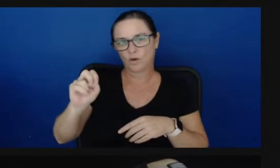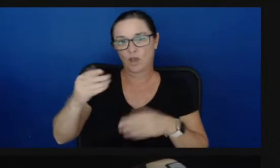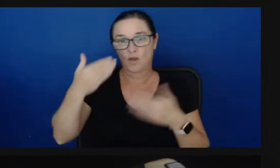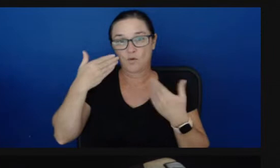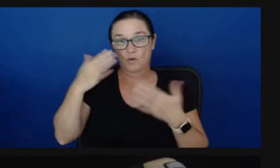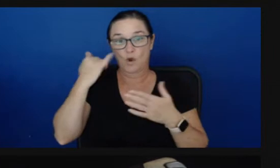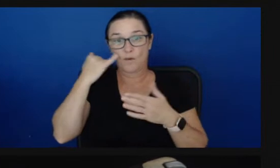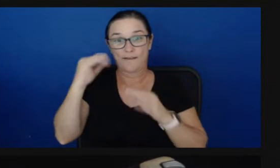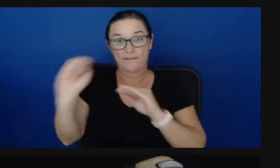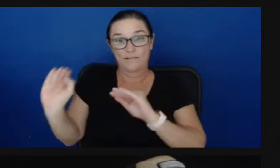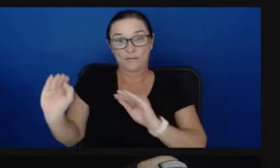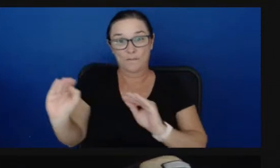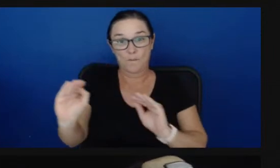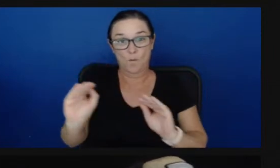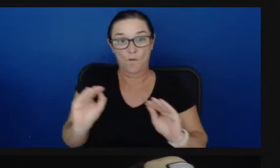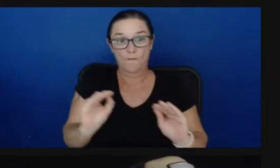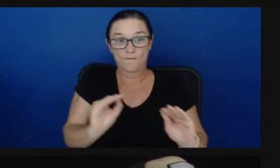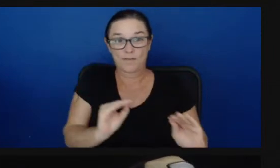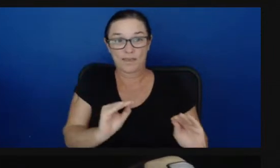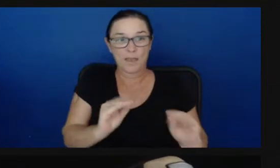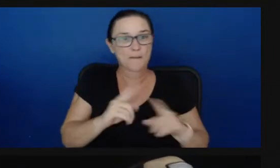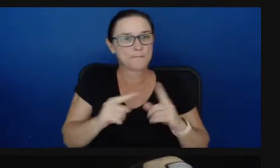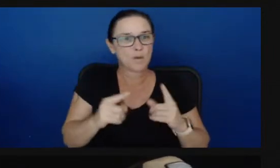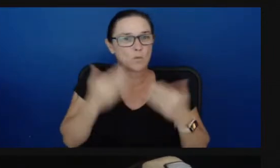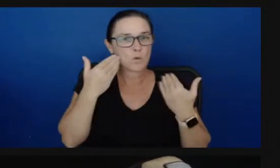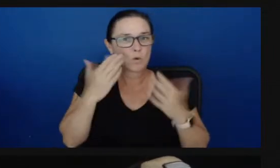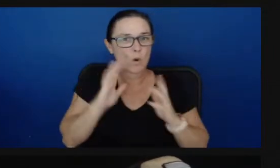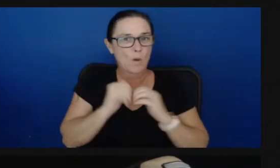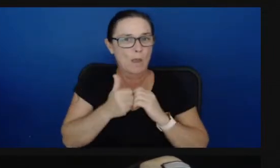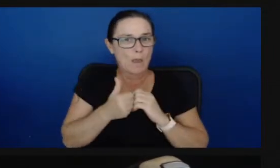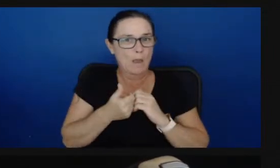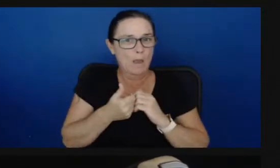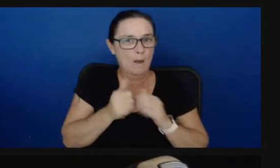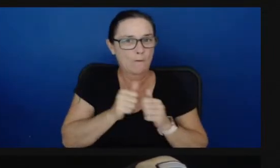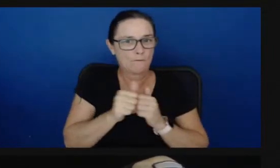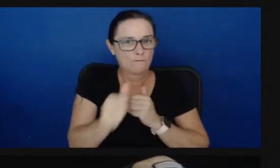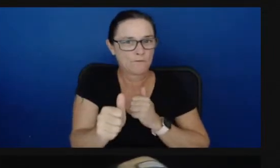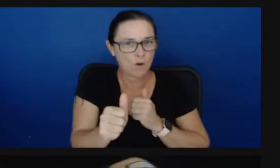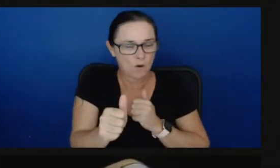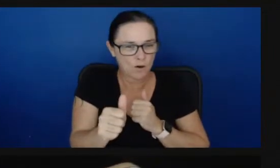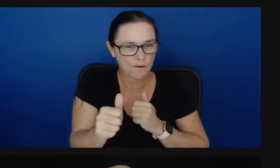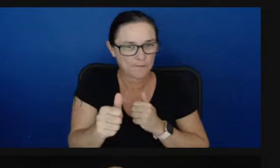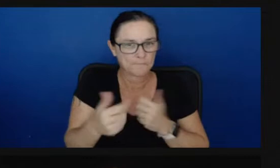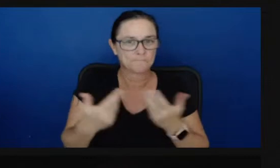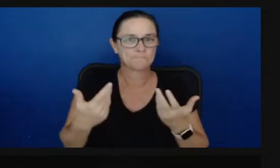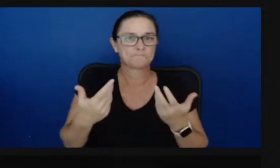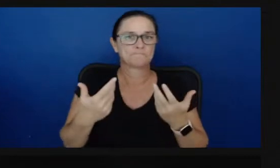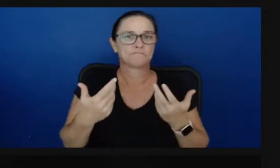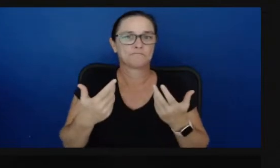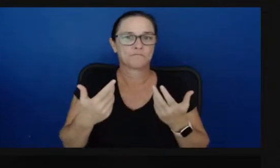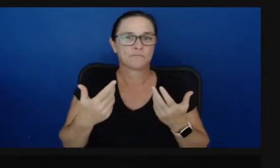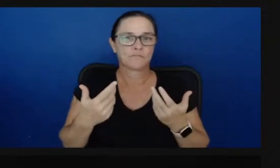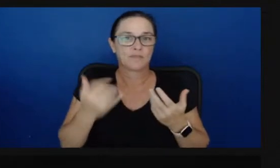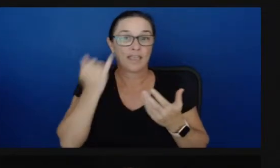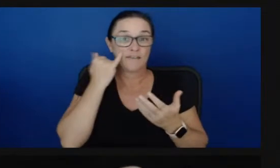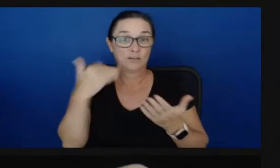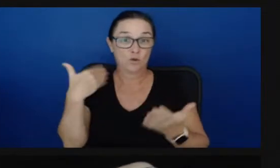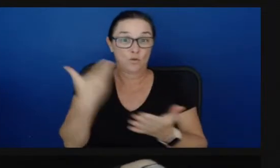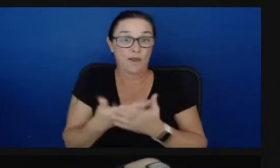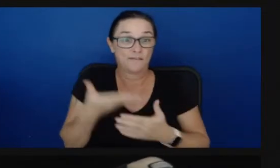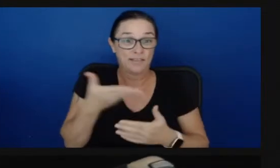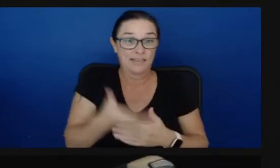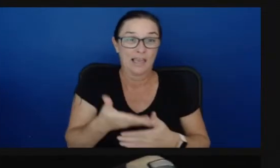mean, it probably is, but how far is the question? Whether it's reached this far is still not convincing to